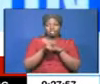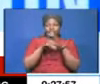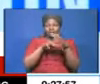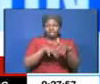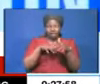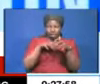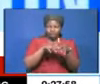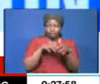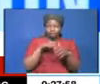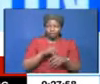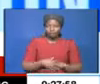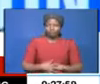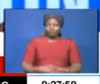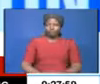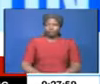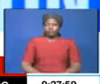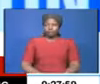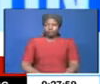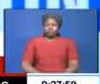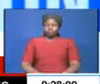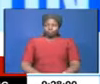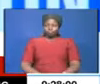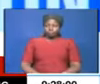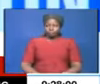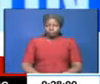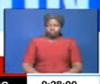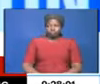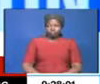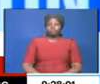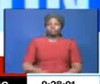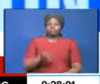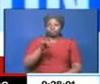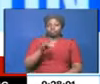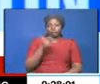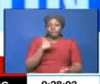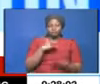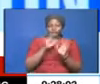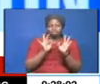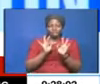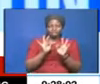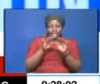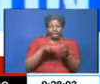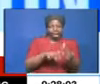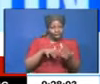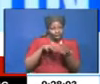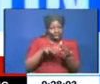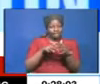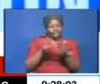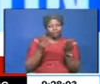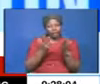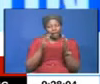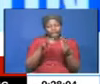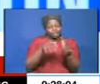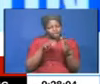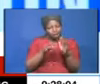scale. And we'll also introduce smart agriculture so that our farmers can be able to